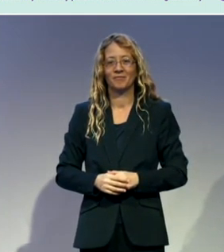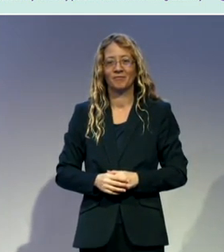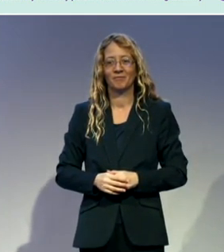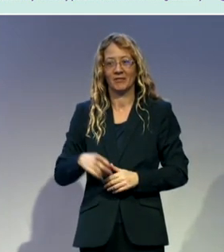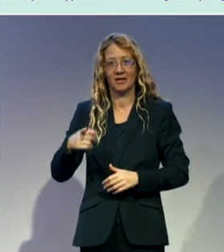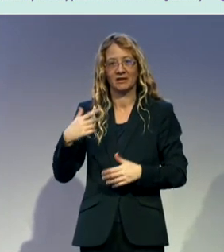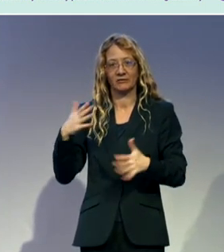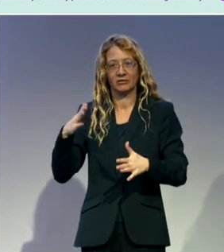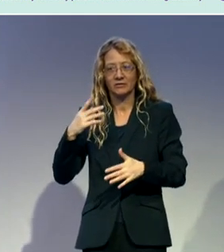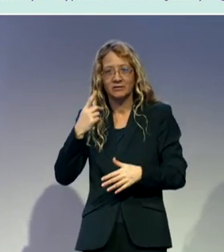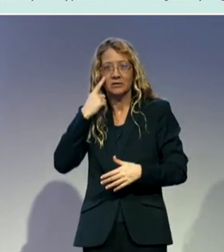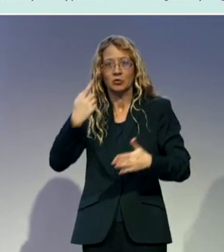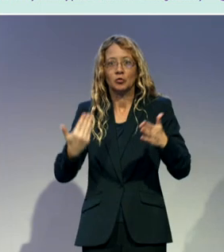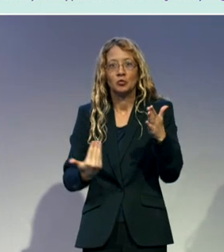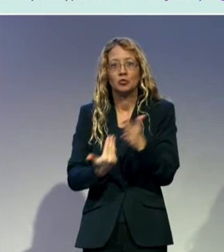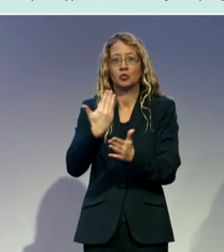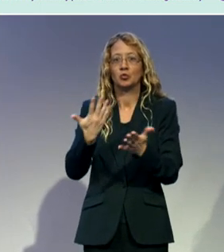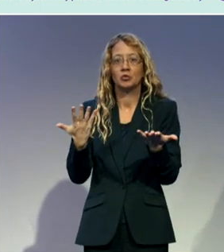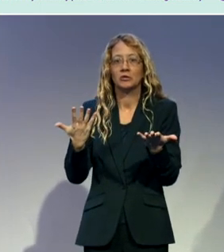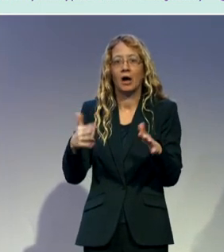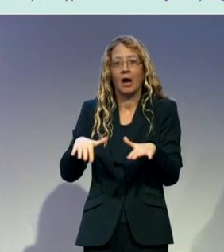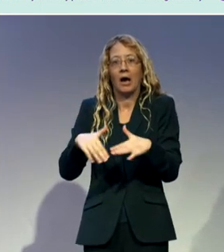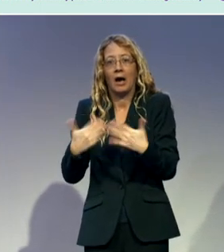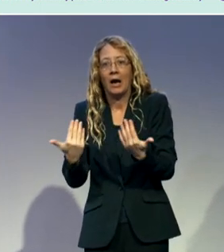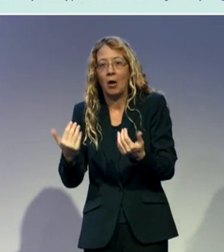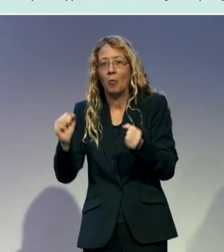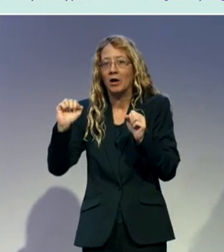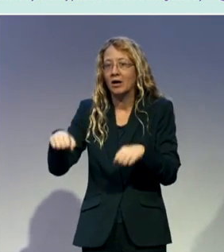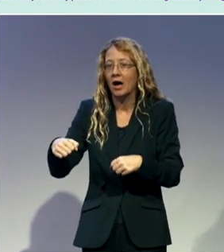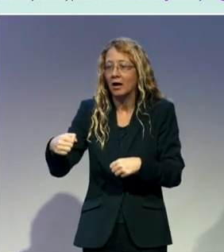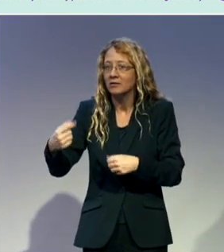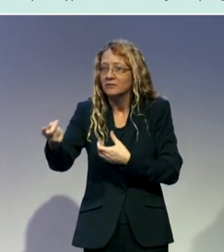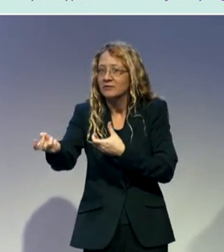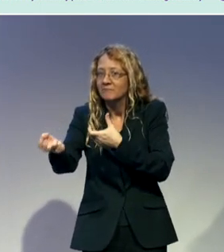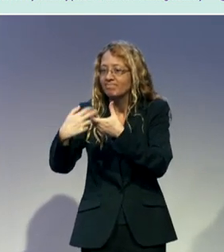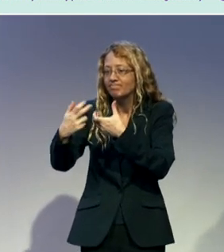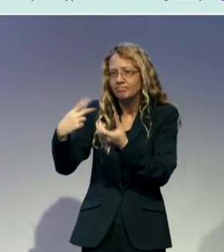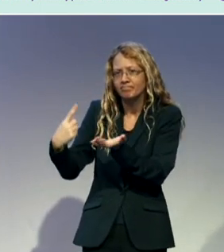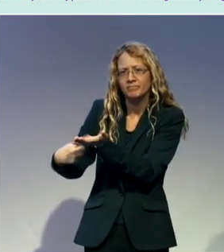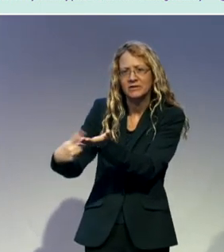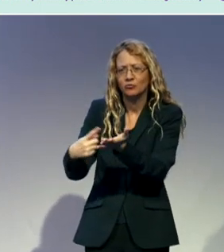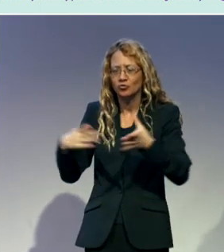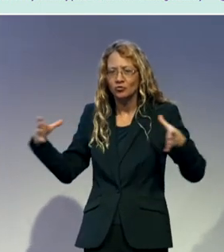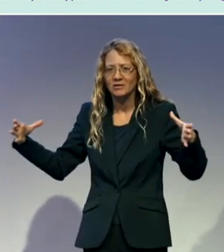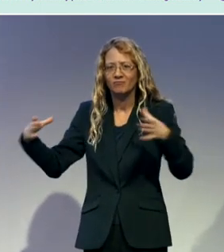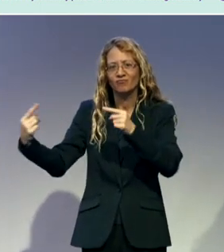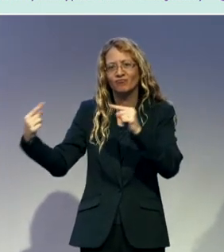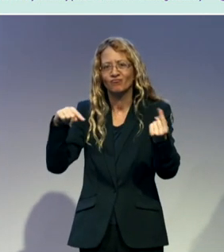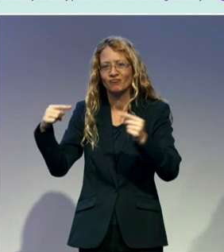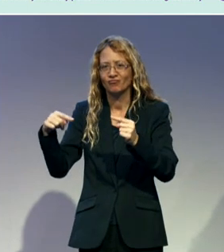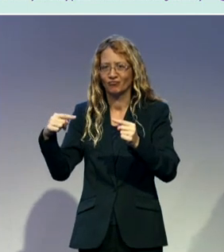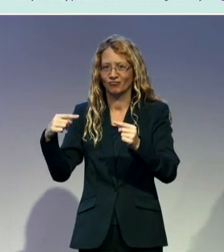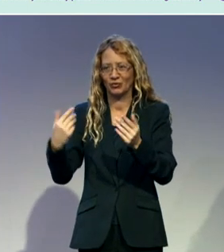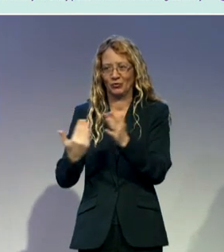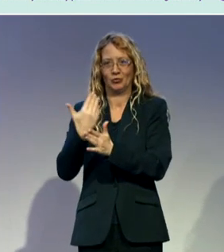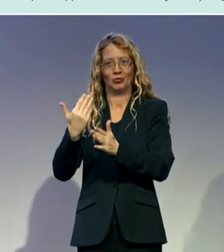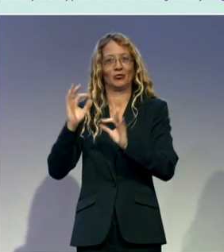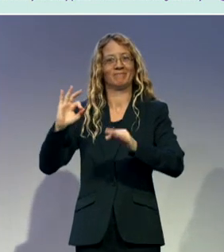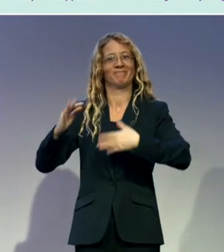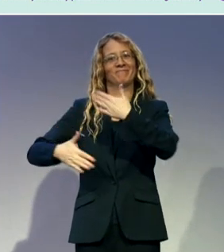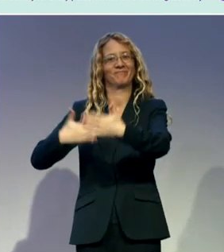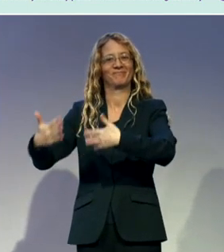their members. We also know of a person who attended our hustings, taking it forward one more